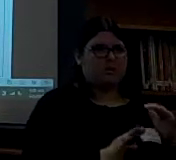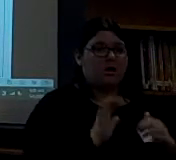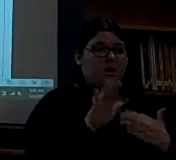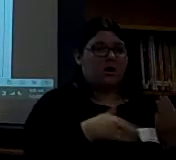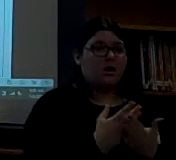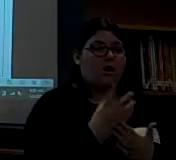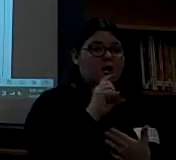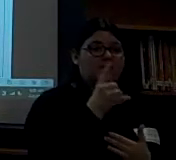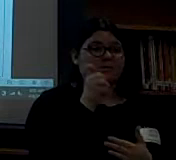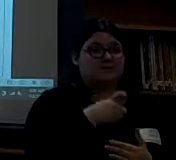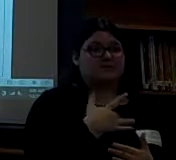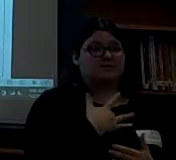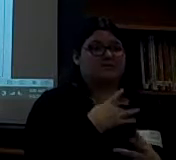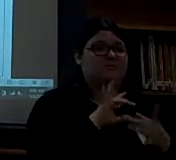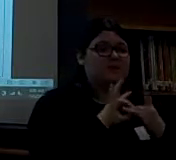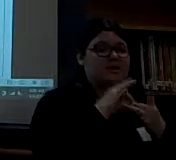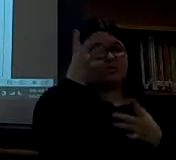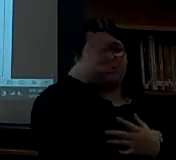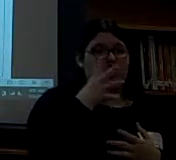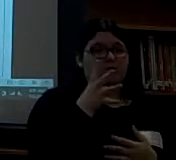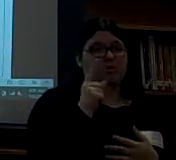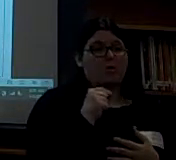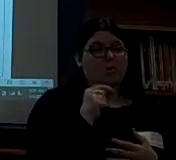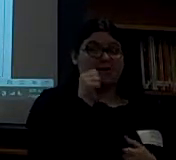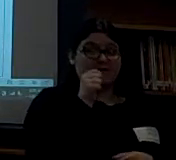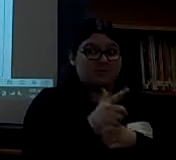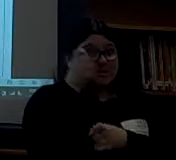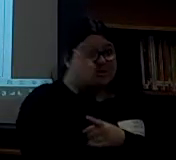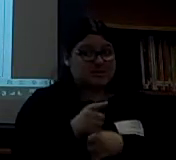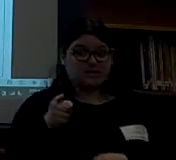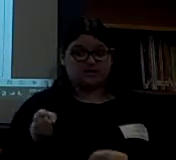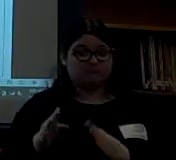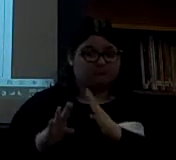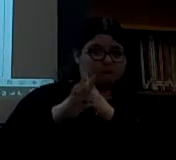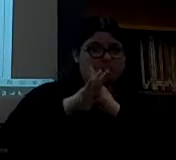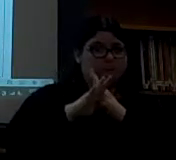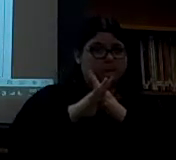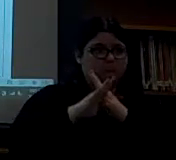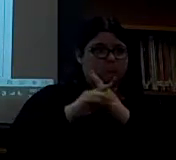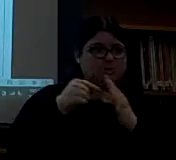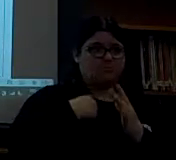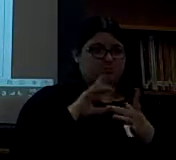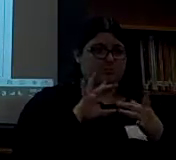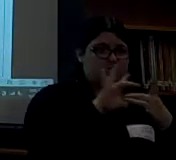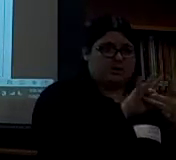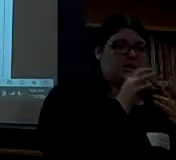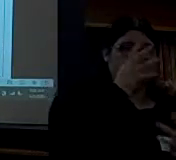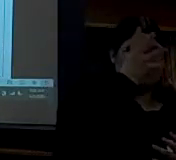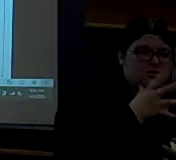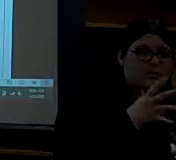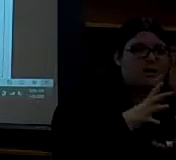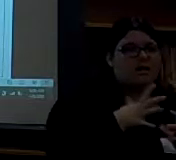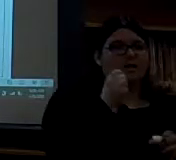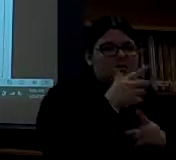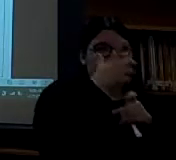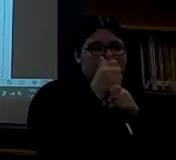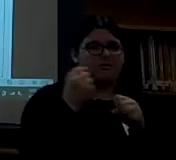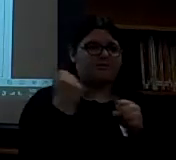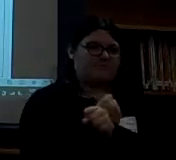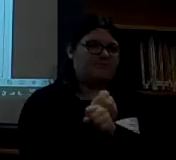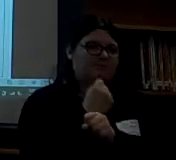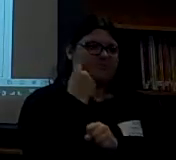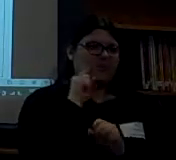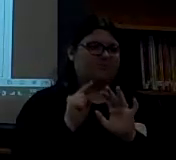kids have a need to feel connected to their parents. That sibling gets in my way of being connected to you. That's why a lot of siblings fight. That